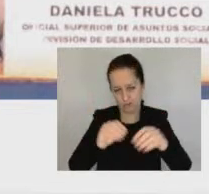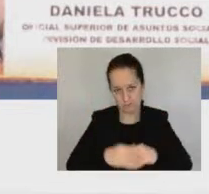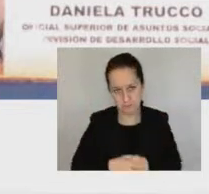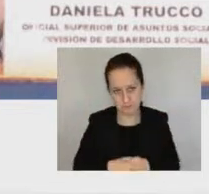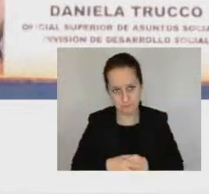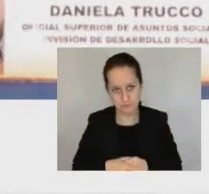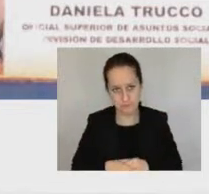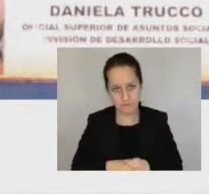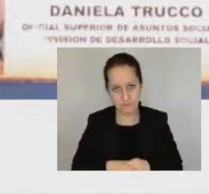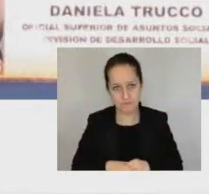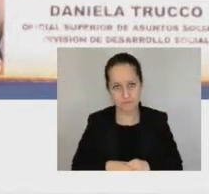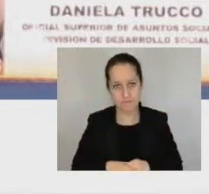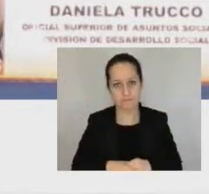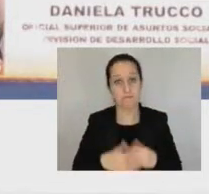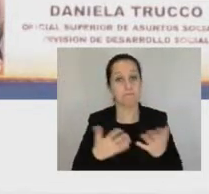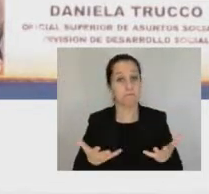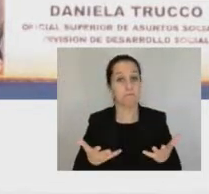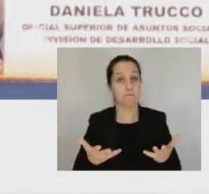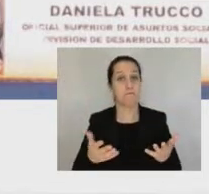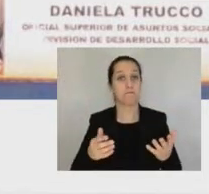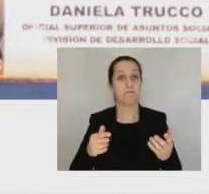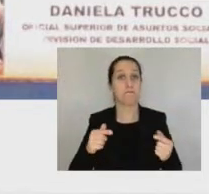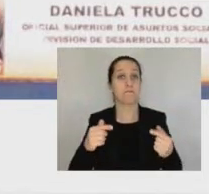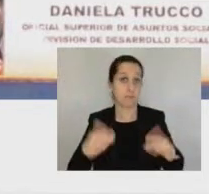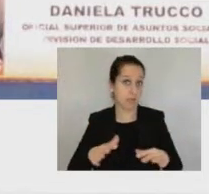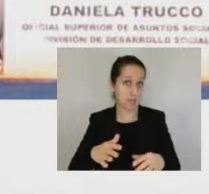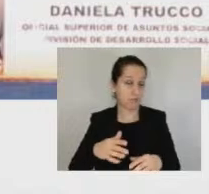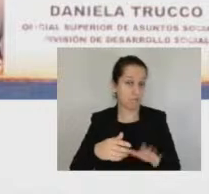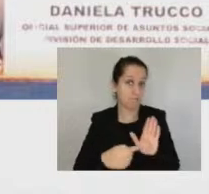to this topic. And now we are going,